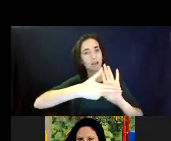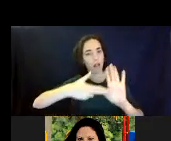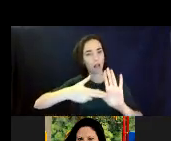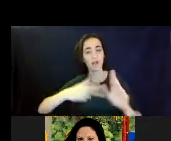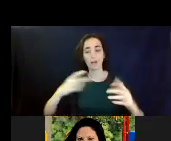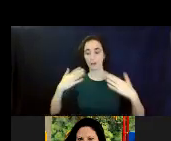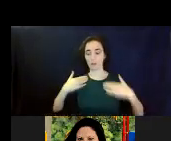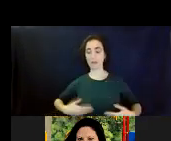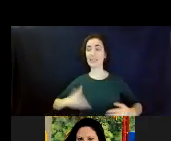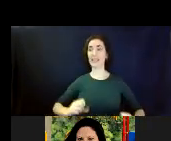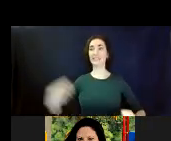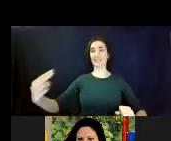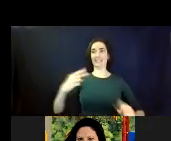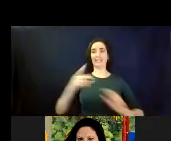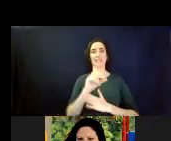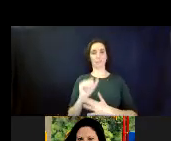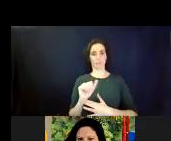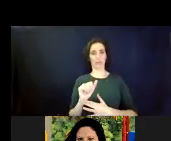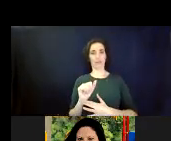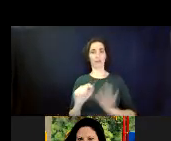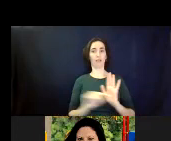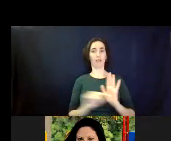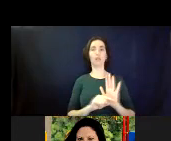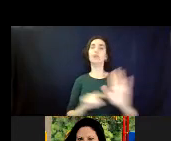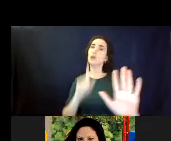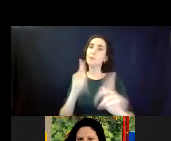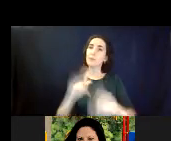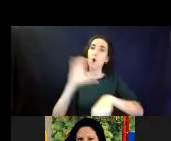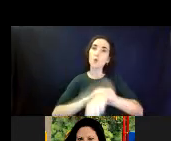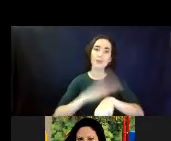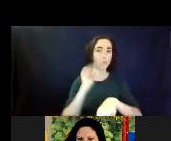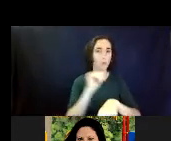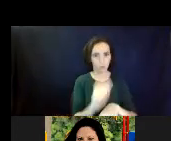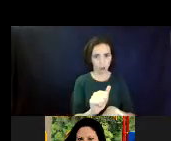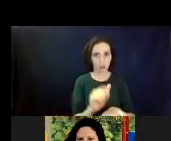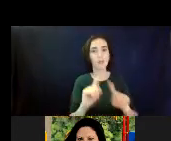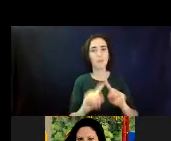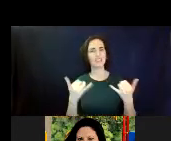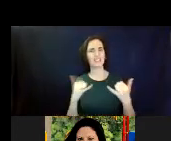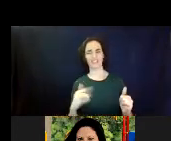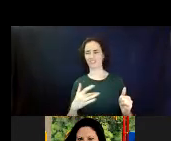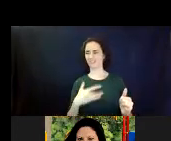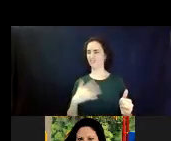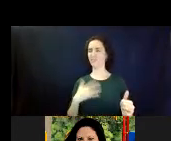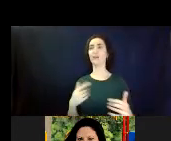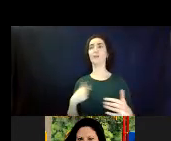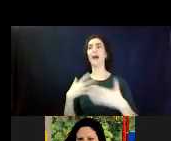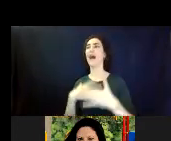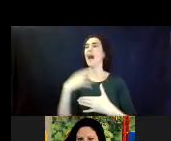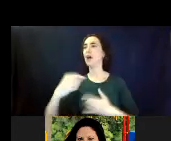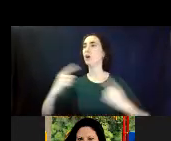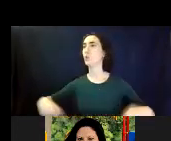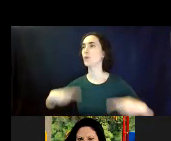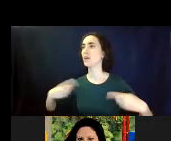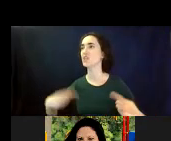disabled today. Obviously, we're not being arrested for it, but who hasn't felt the stigma of going out in public in a wheelchair